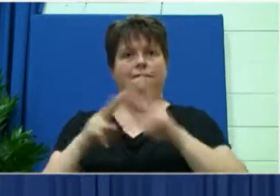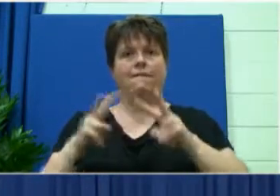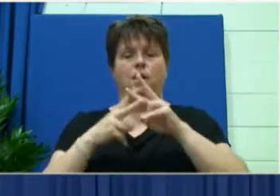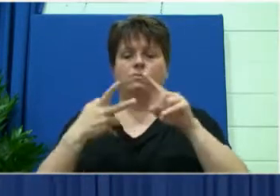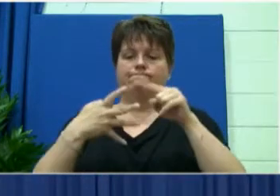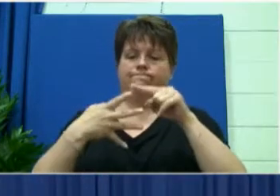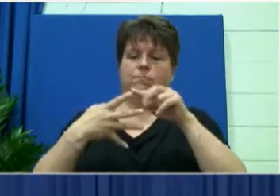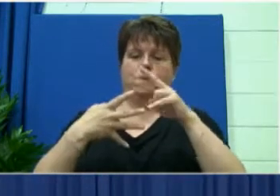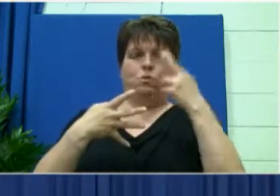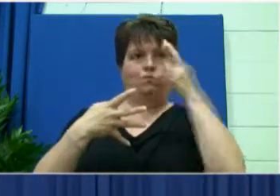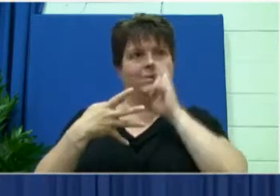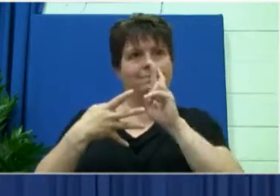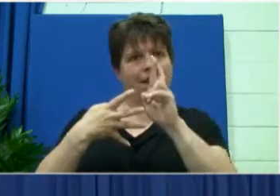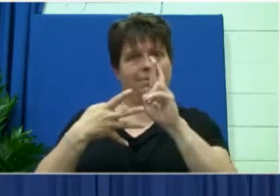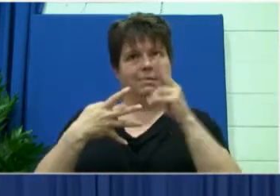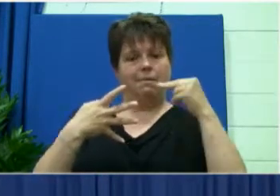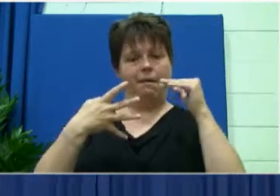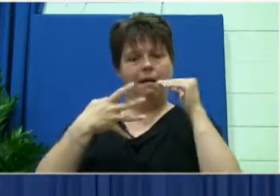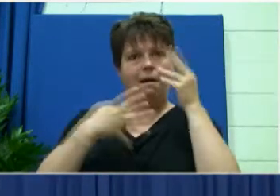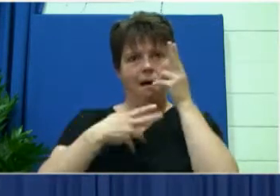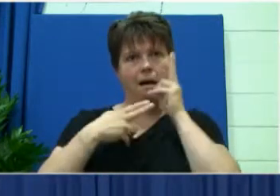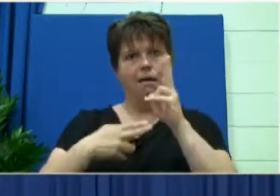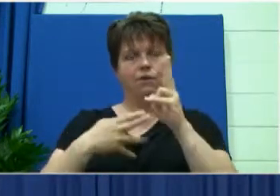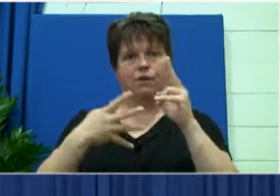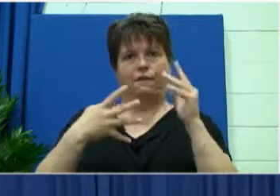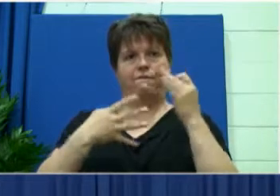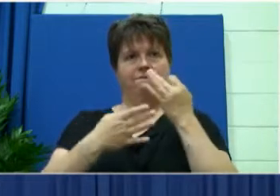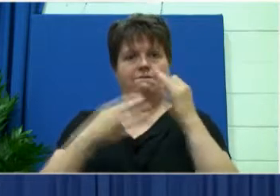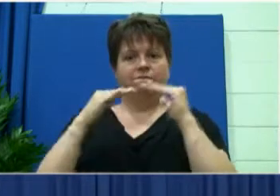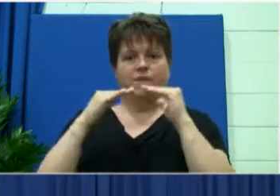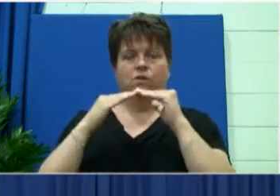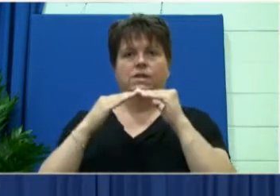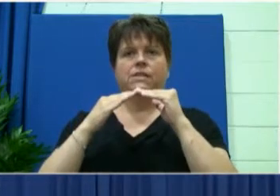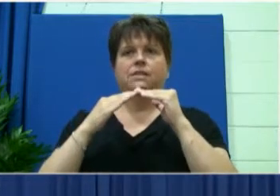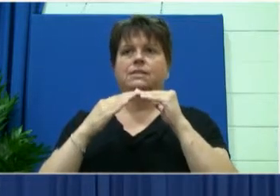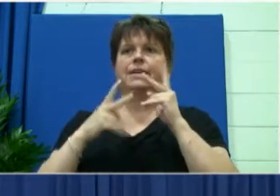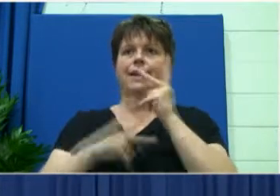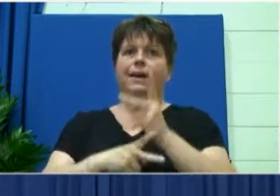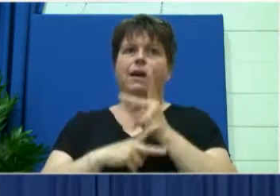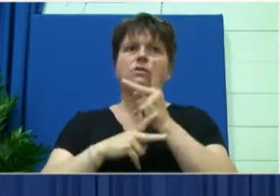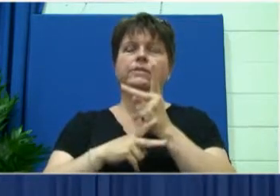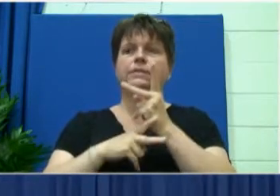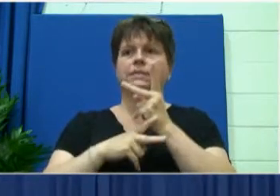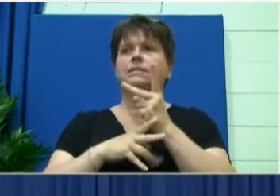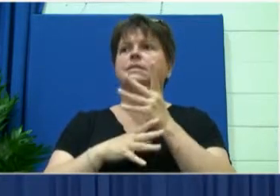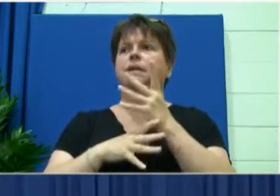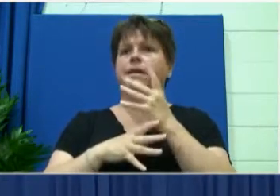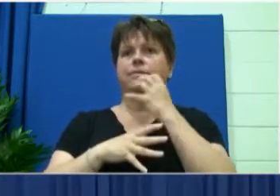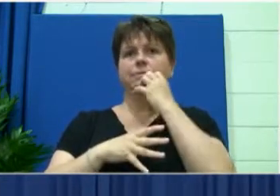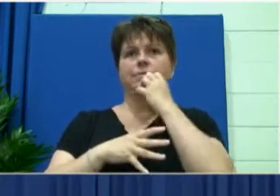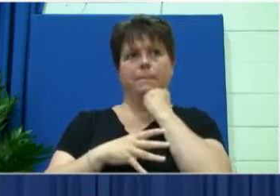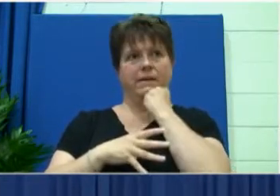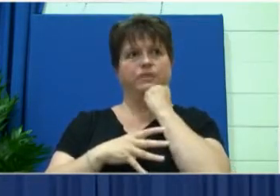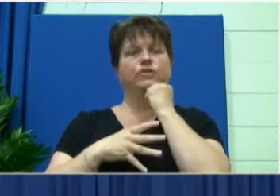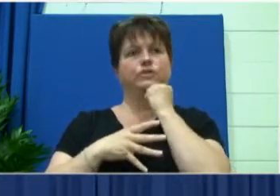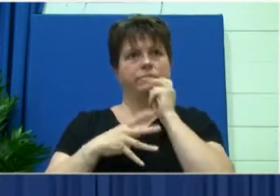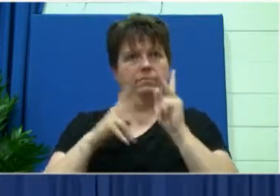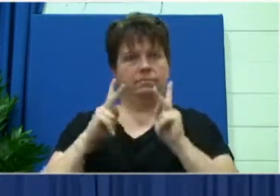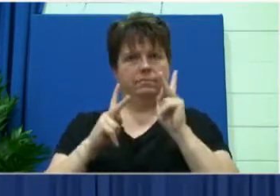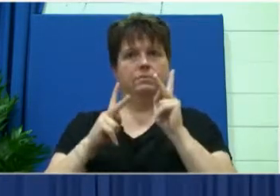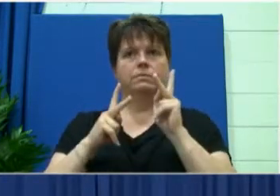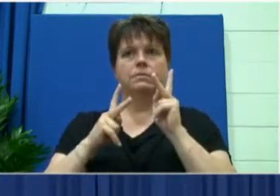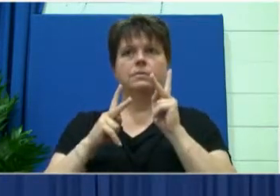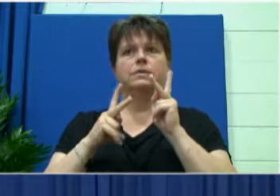respect, honesty, fairness, responsibility, and compassion reach out across nations and